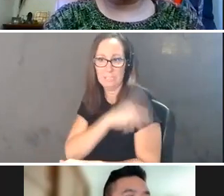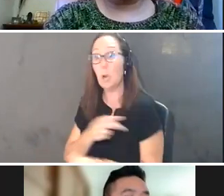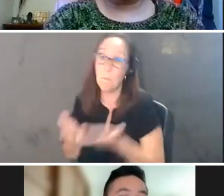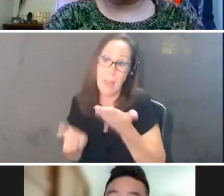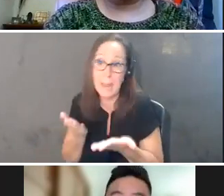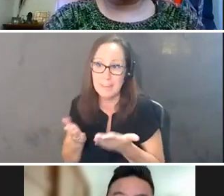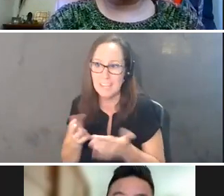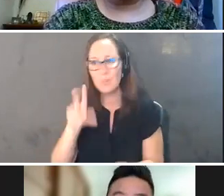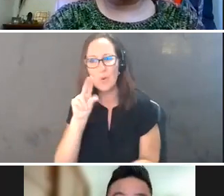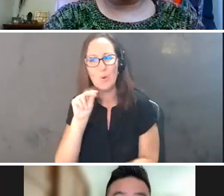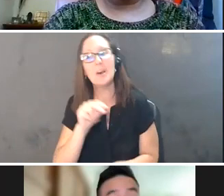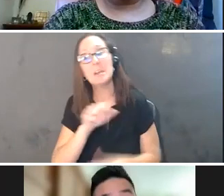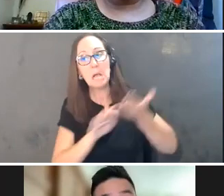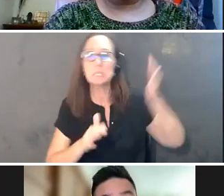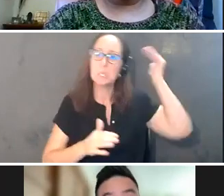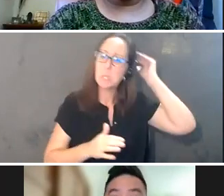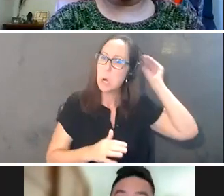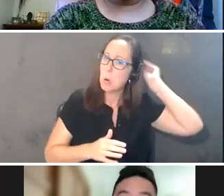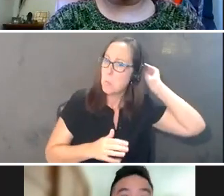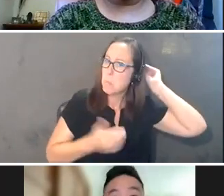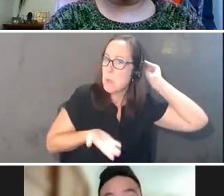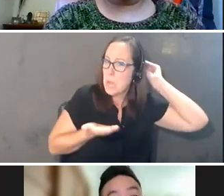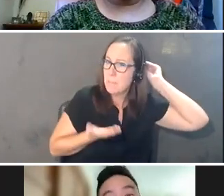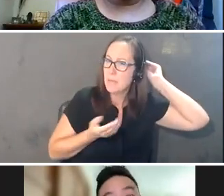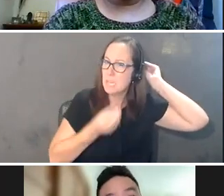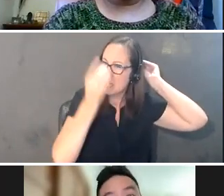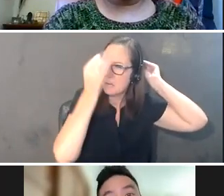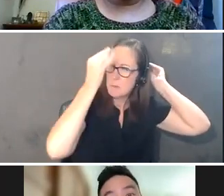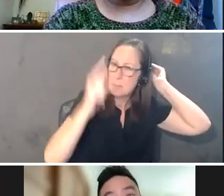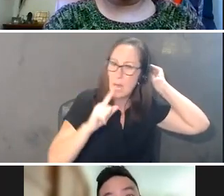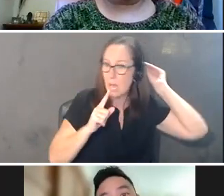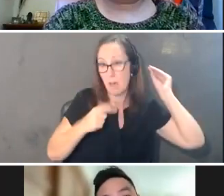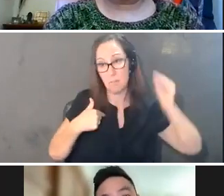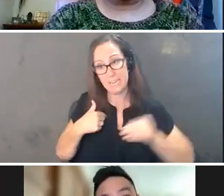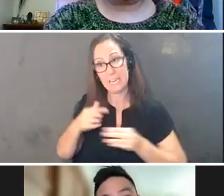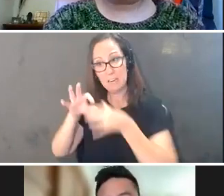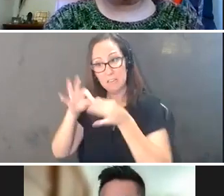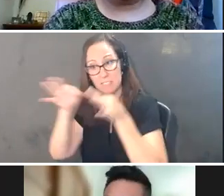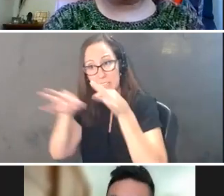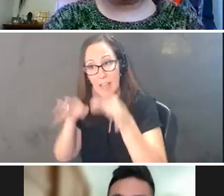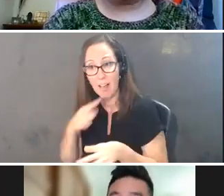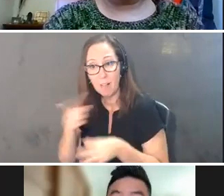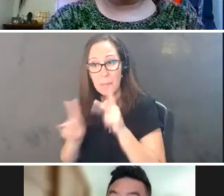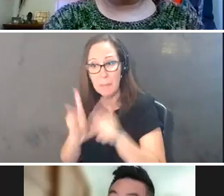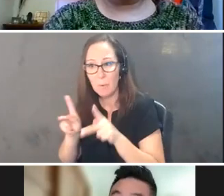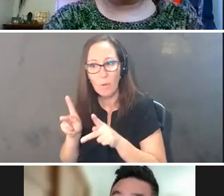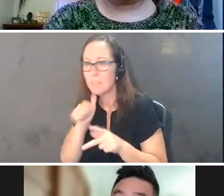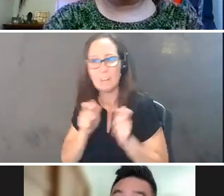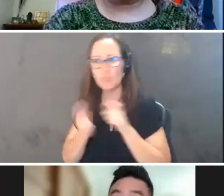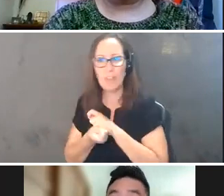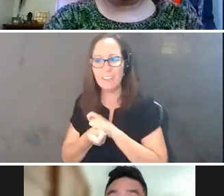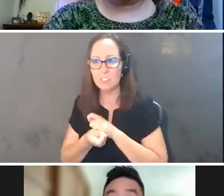So it's a nice to know, maybe, but it doesn't change what I want people to know, right? Which is, you know, you got to protect yourself by getting